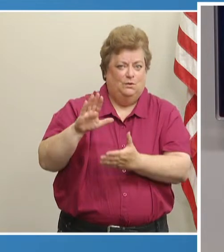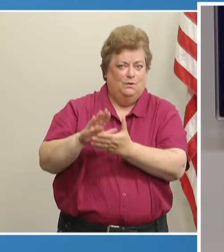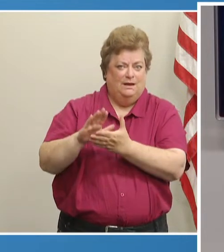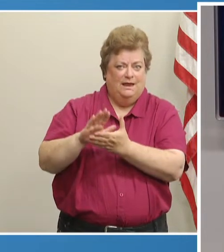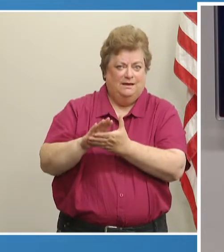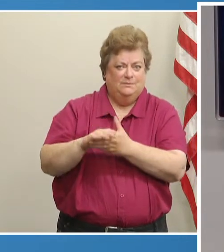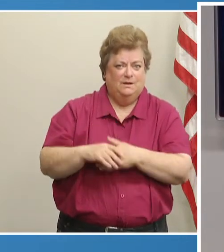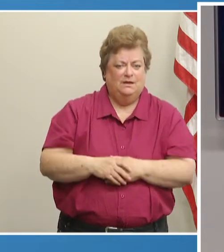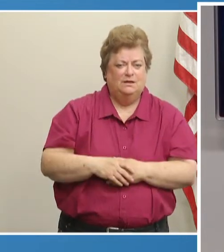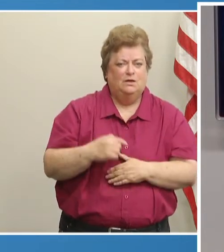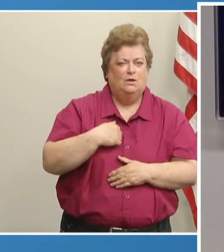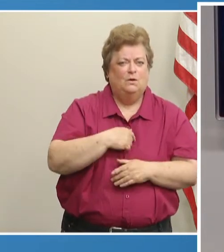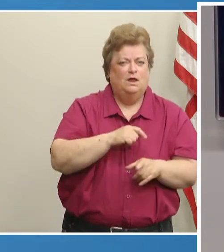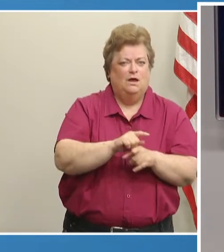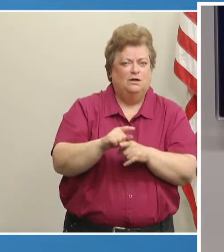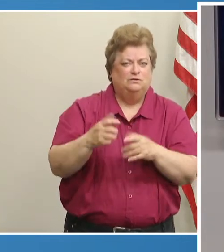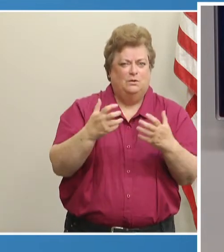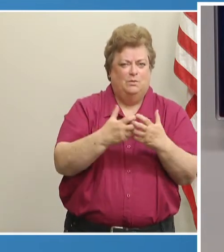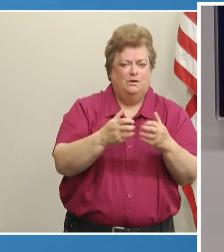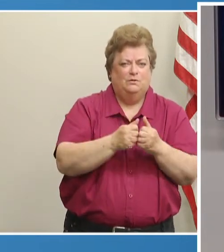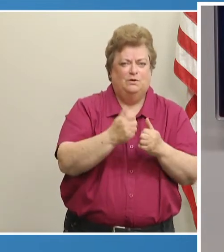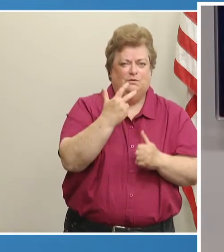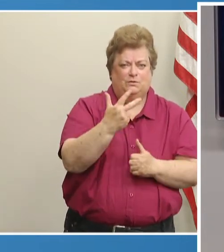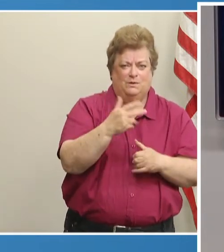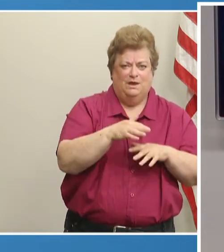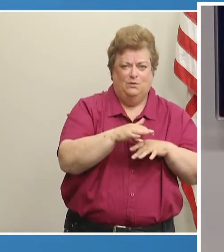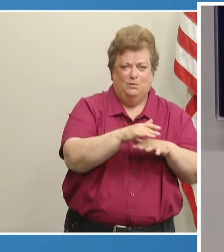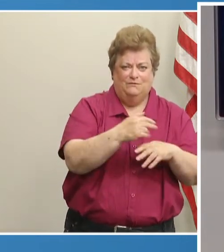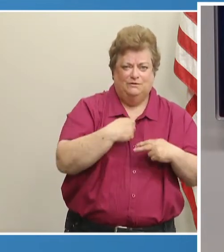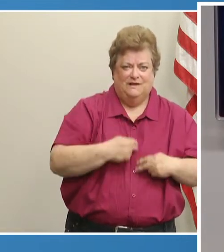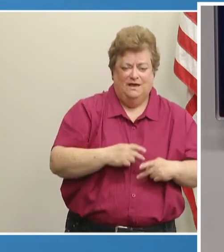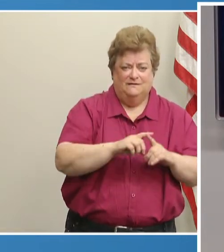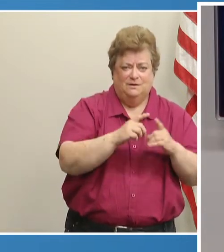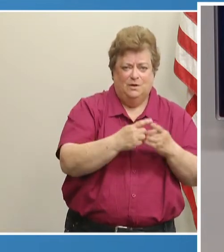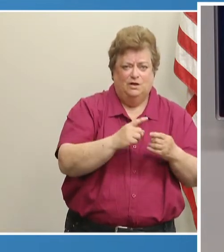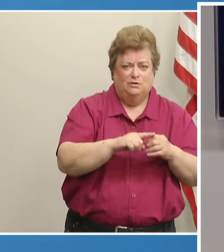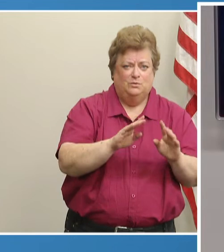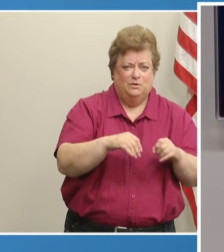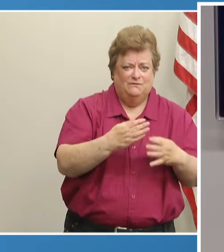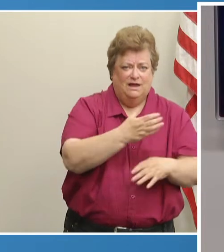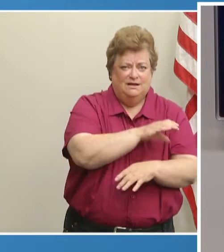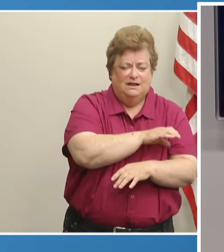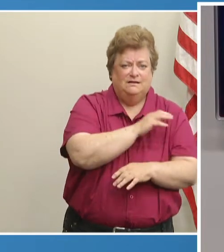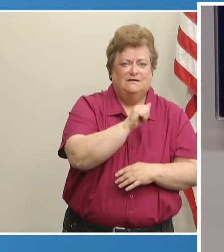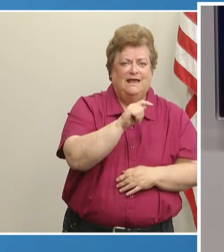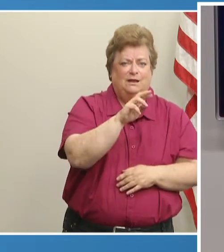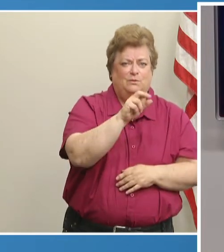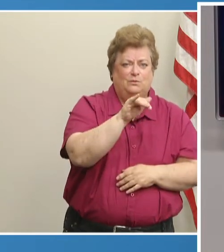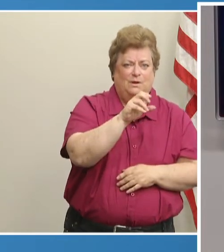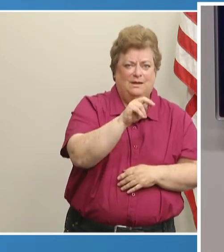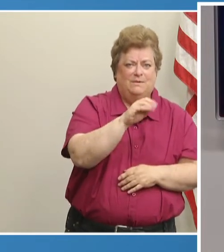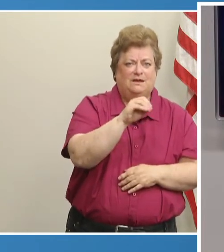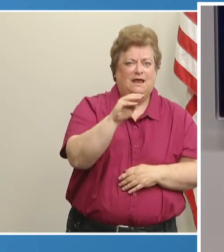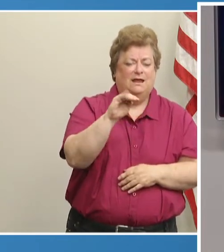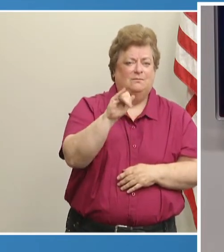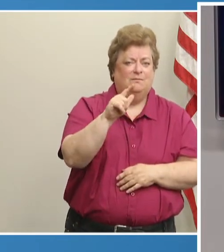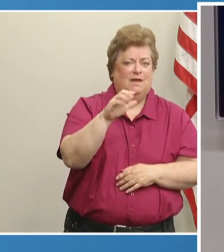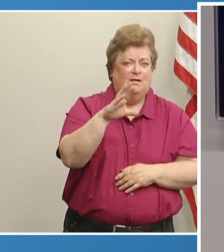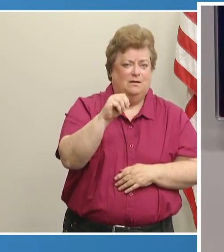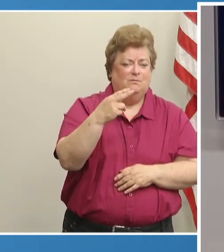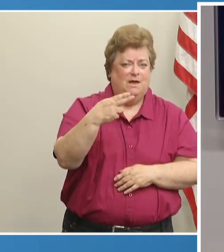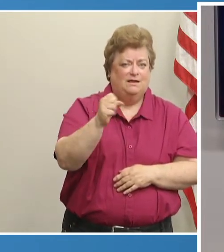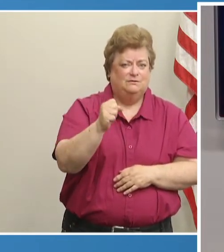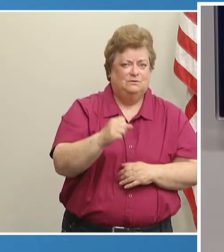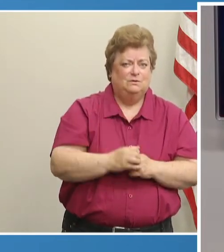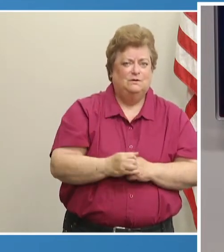Academy. We also partnered with Three Rivers Health Department to provide clinics at Raymond and Malcolm High Schools.